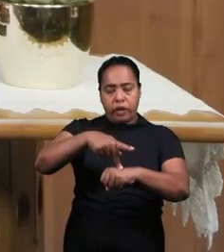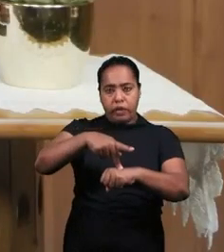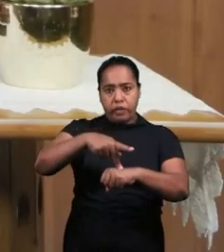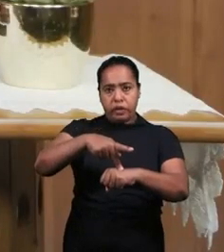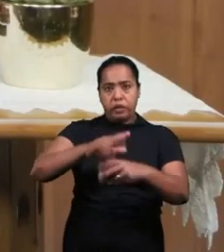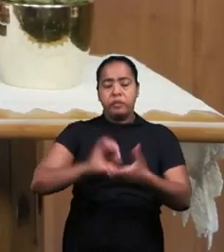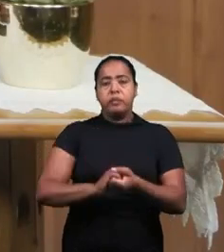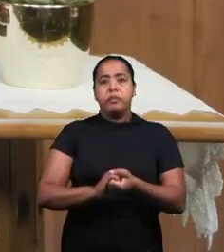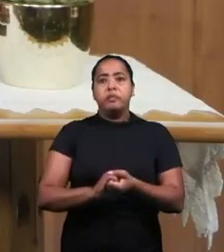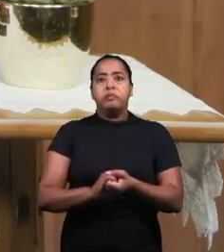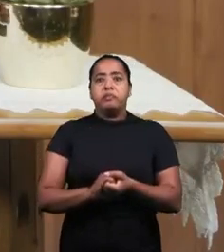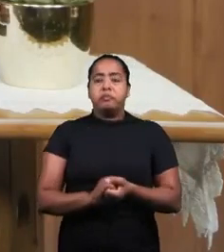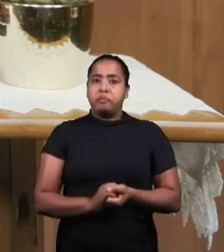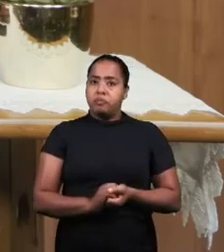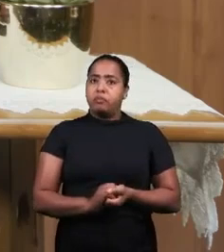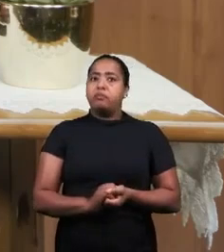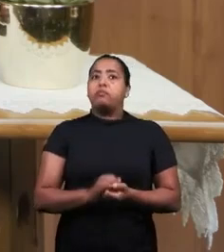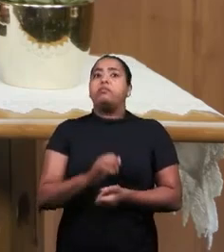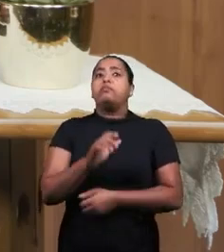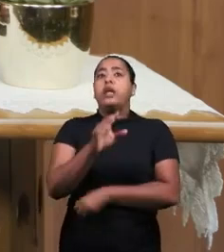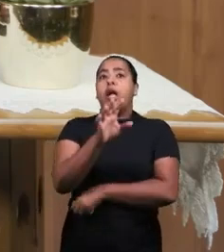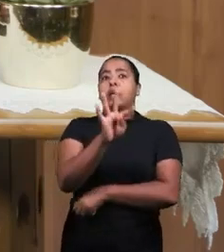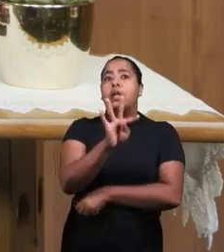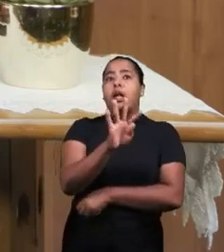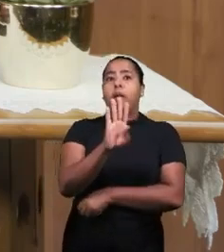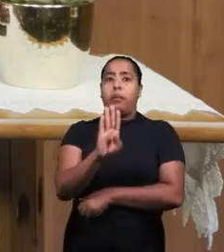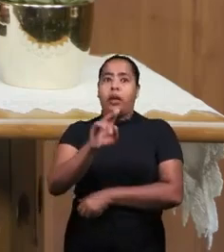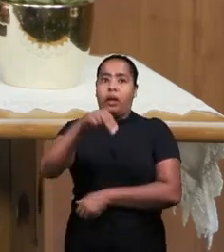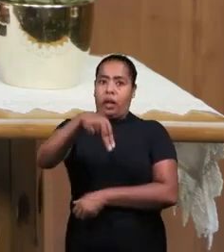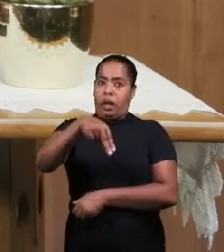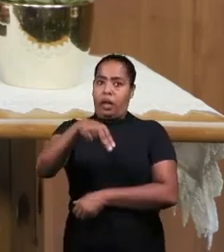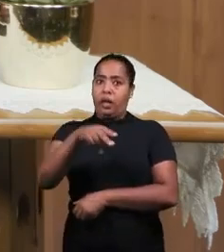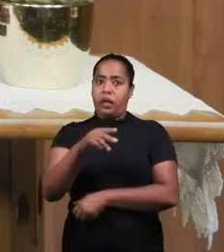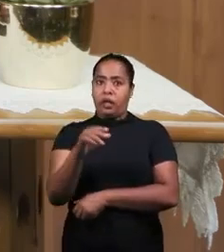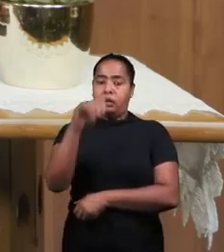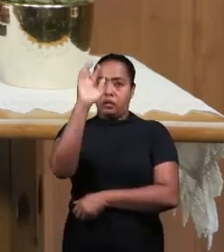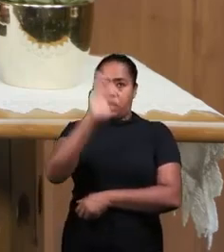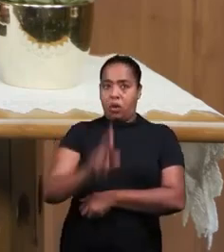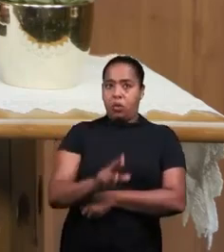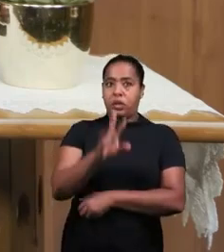also the TBN reports